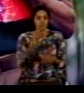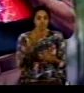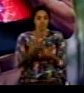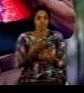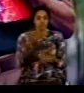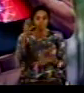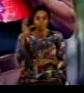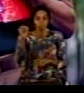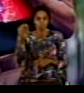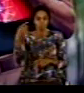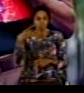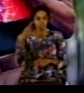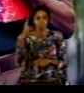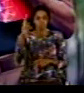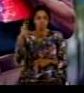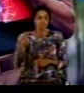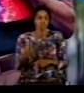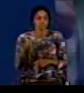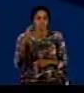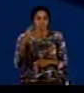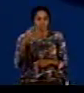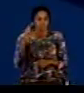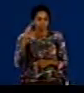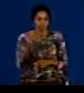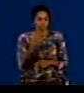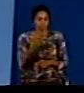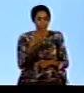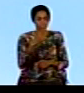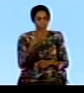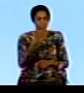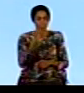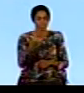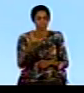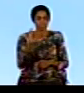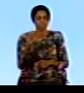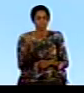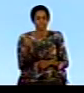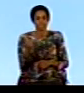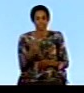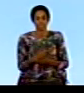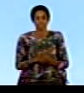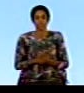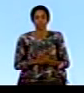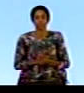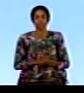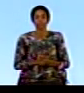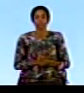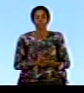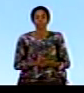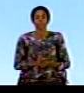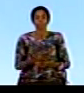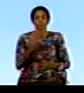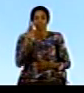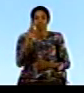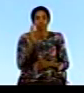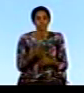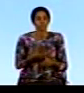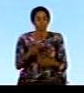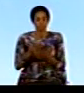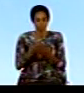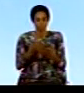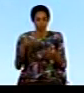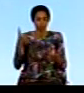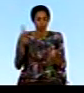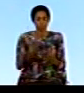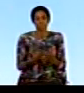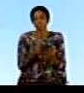State and on Ogun State Abeokuta Crusade. Uche wrote, for 2 months before the crusade, I